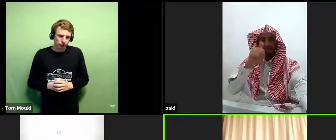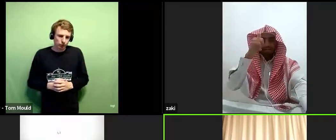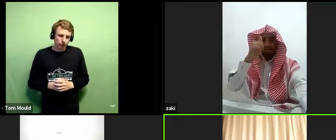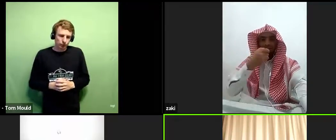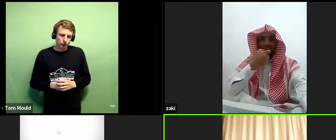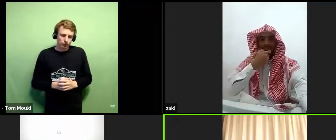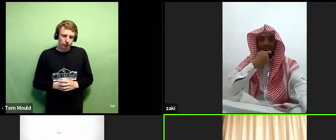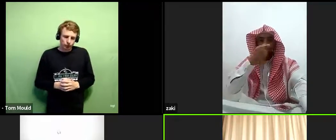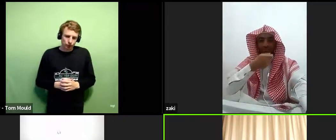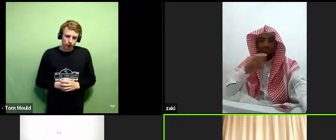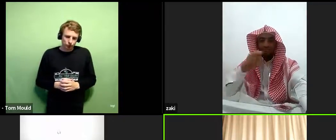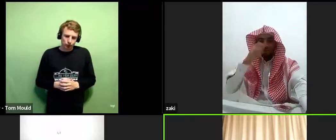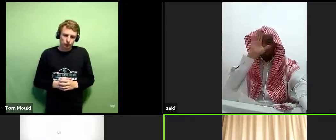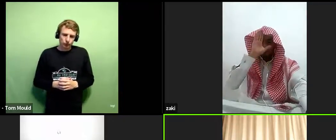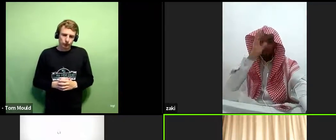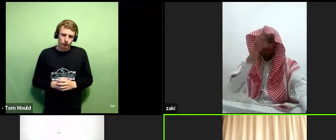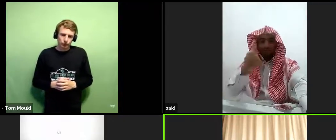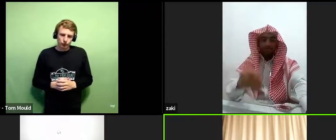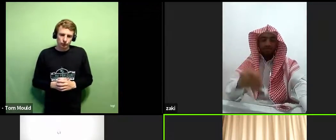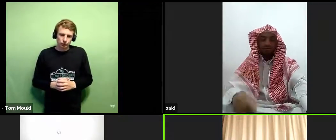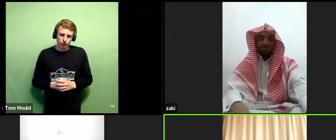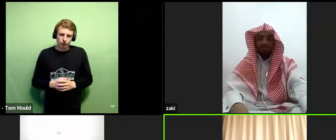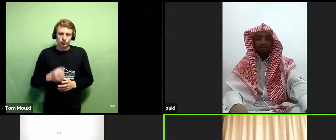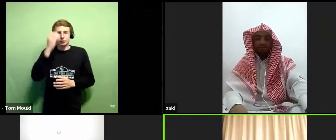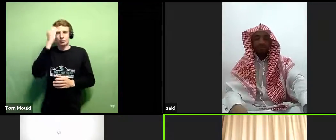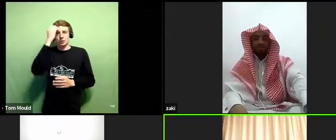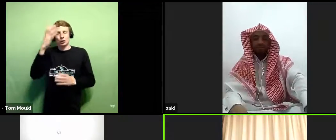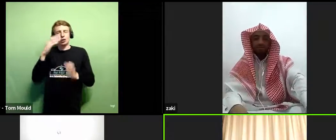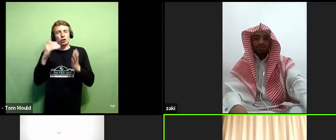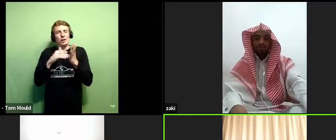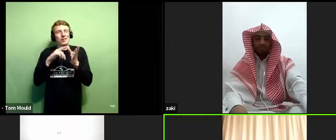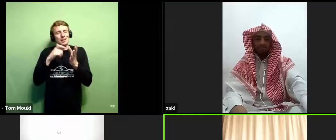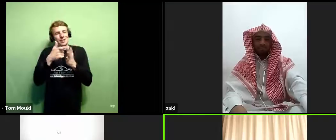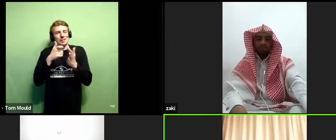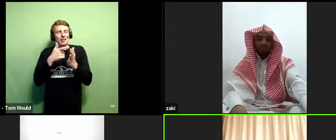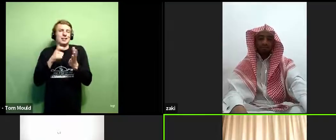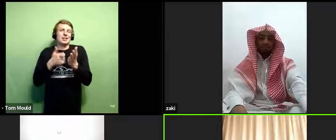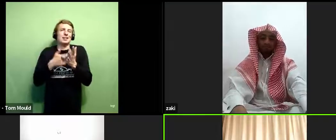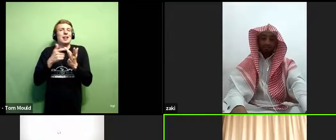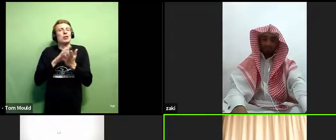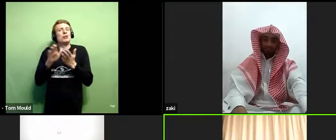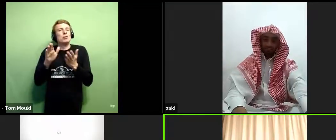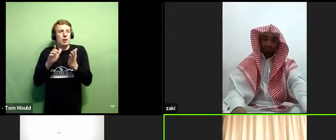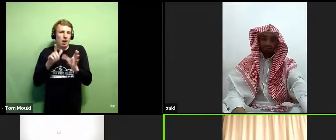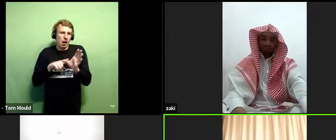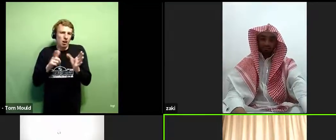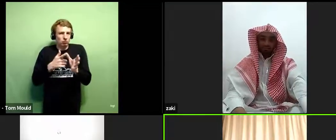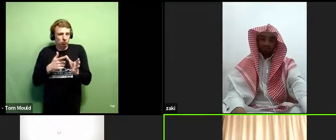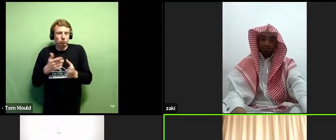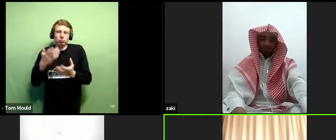enjoying this beautiful recitation. May Allah Ta'ala highly reward you.